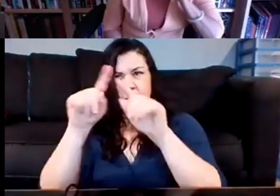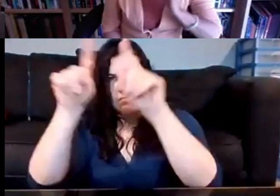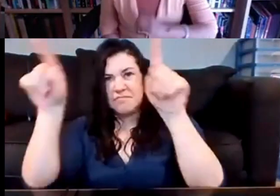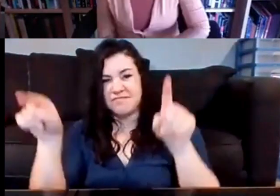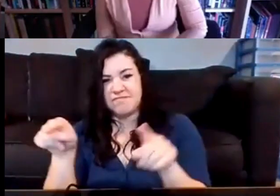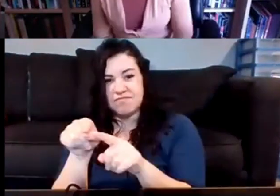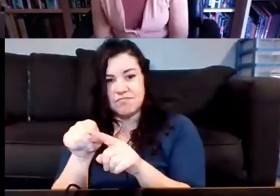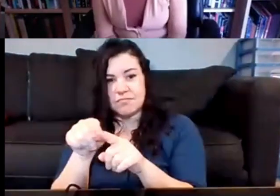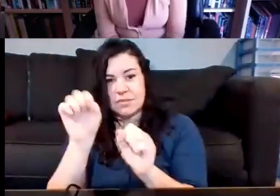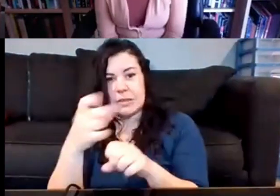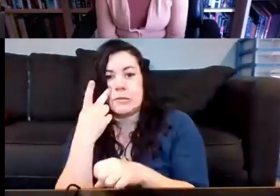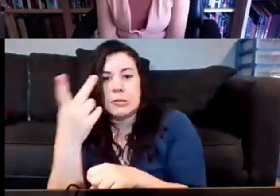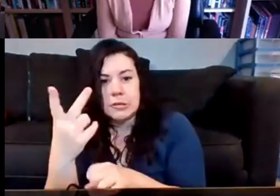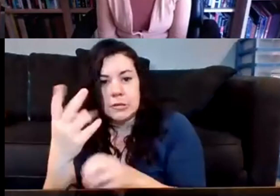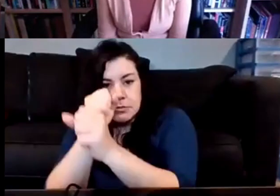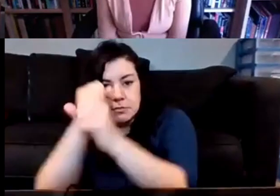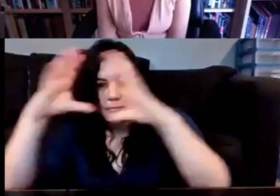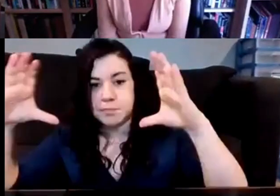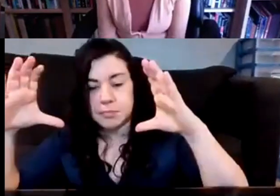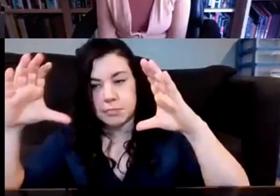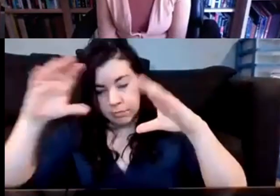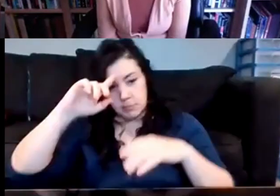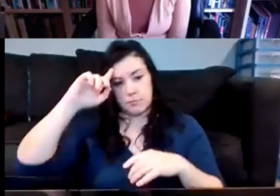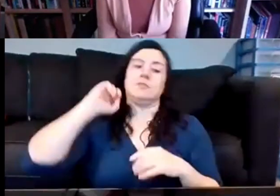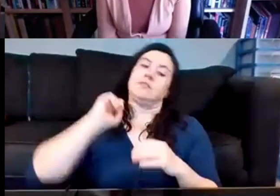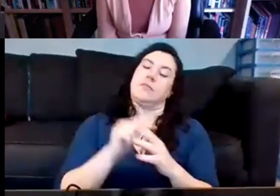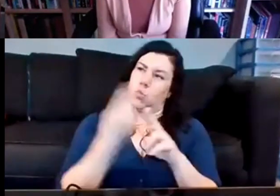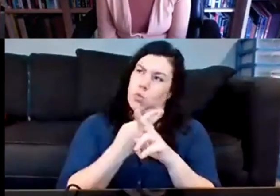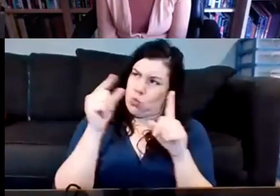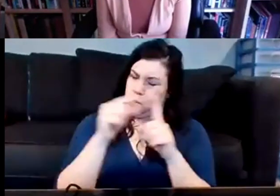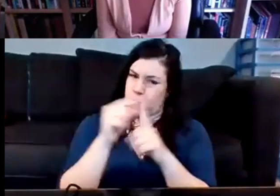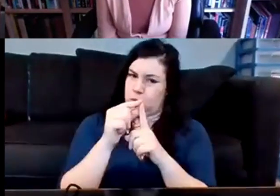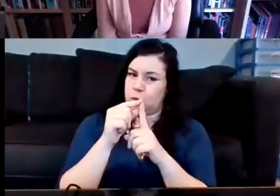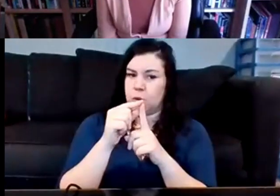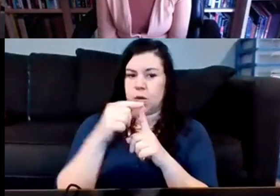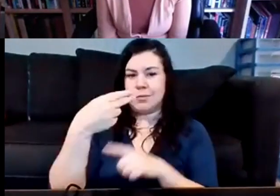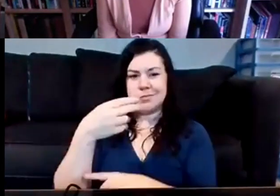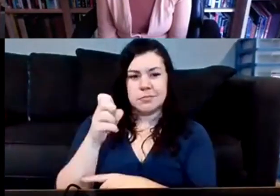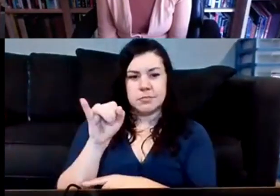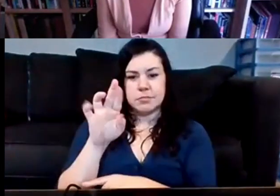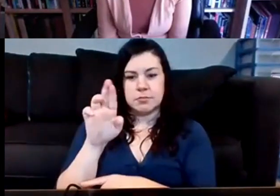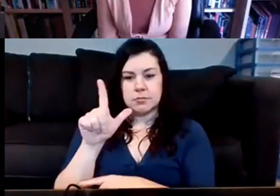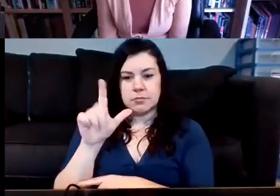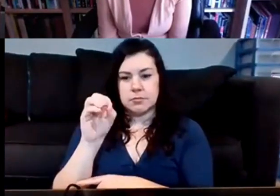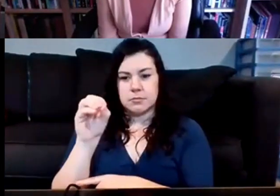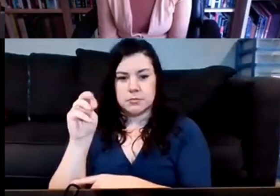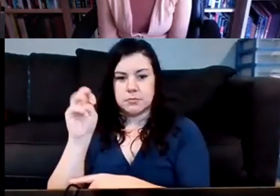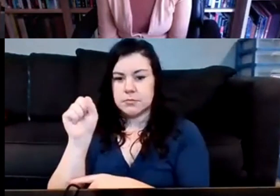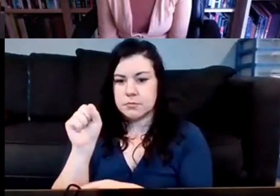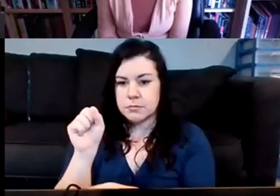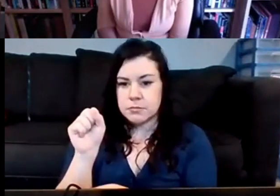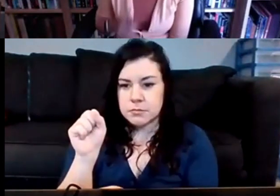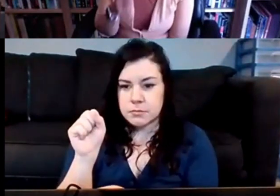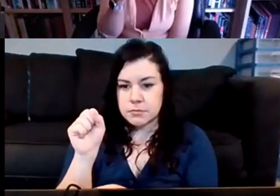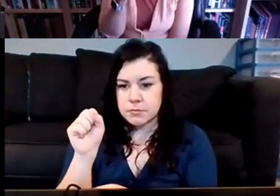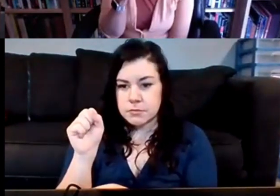exactly. The reason he used the word heirlooms, if I remember correctly from this interview, is that he saw it as something that you